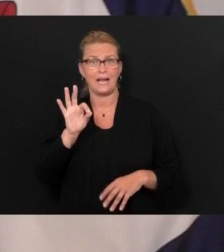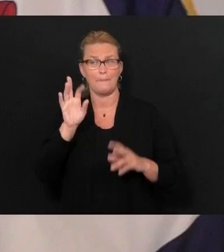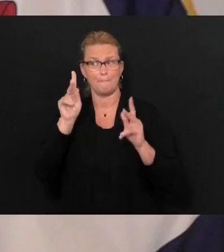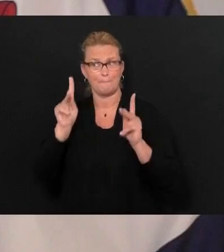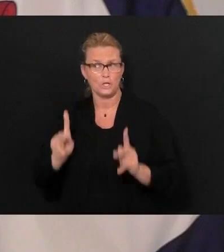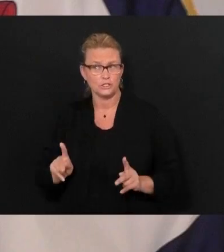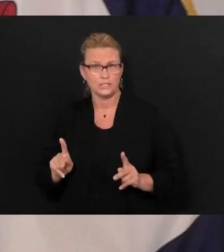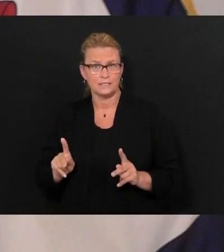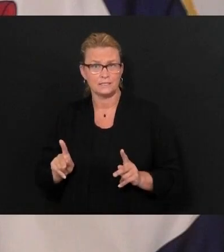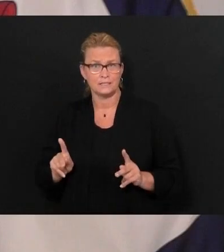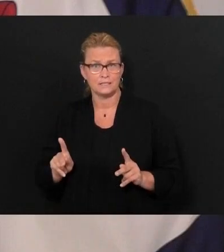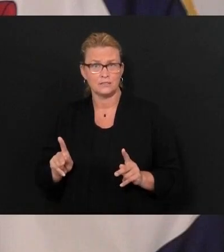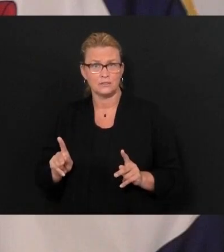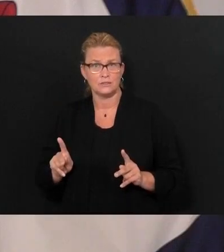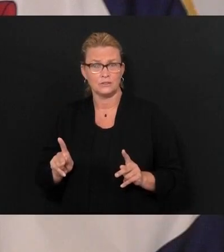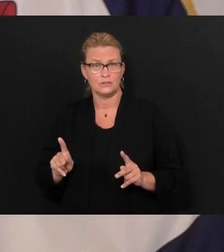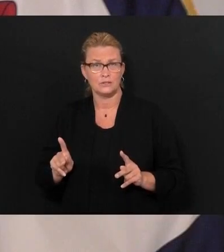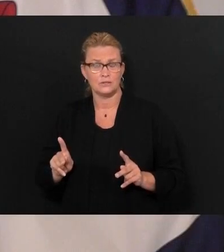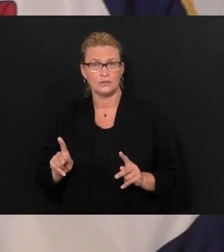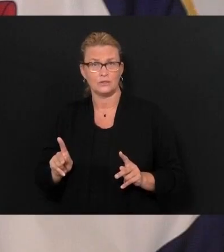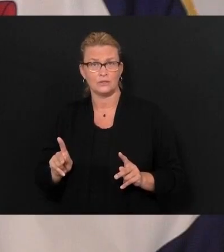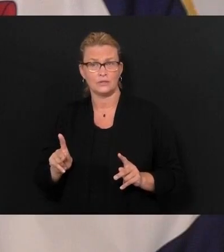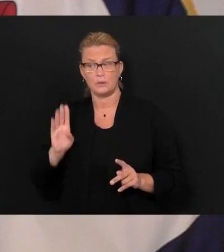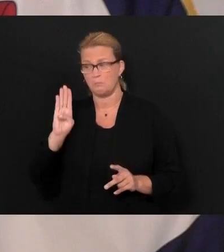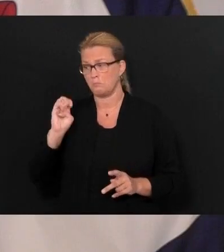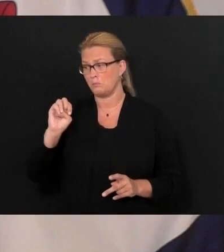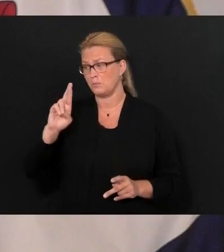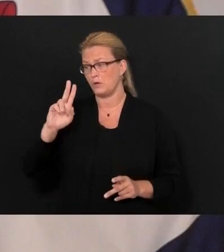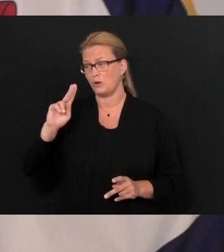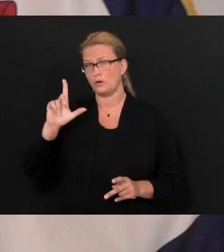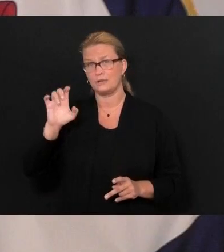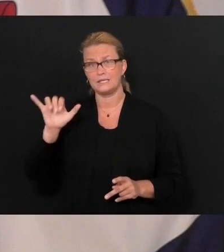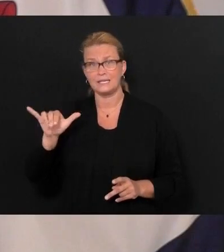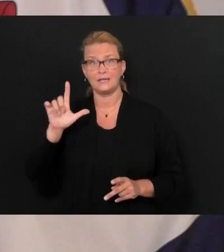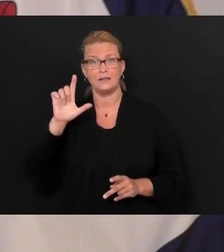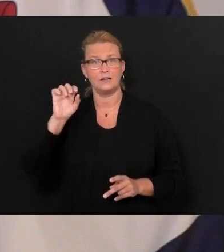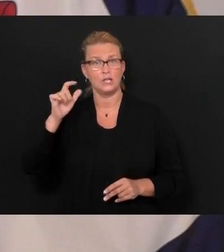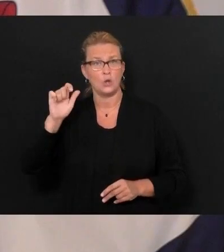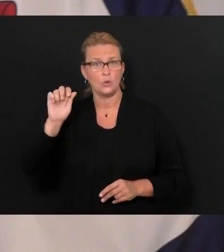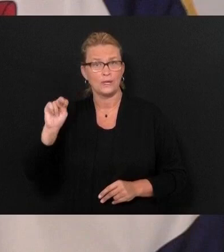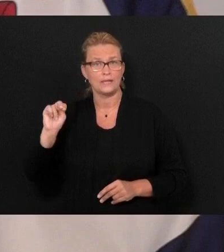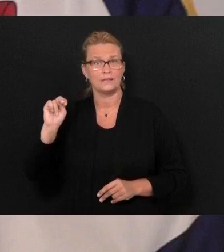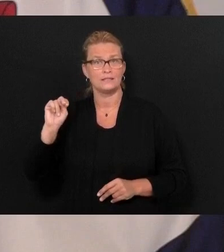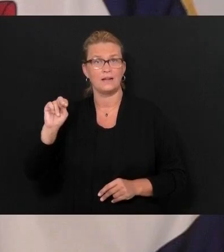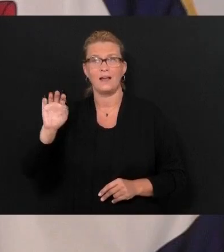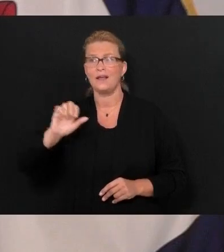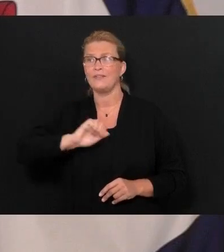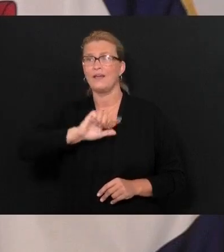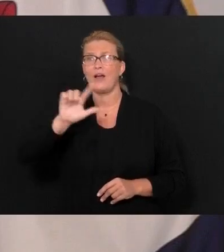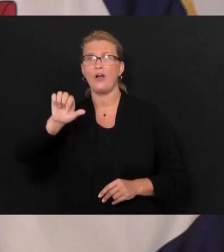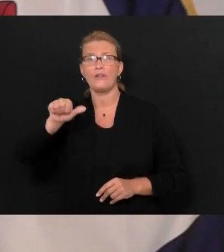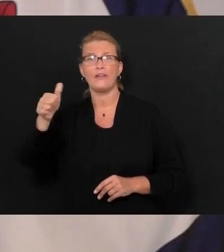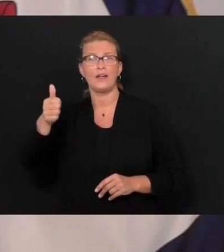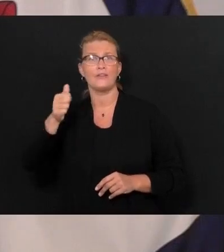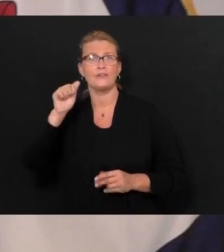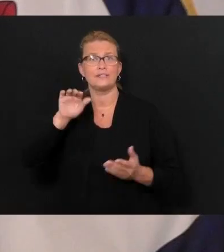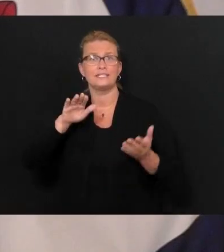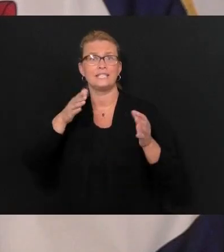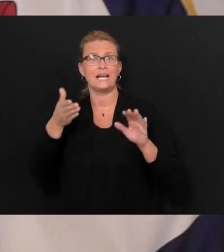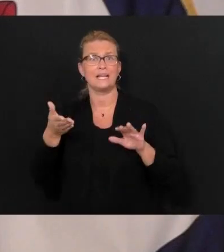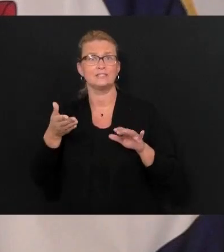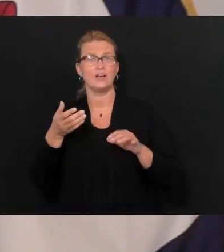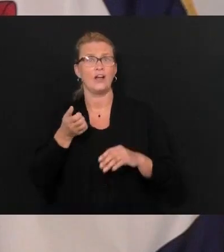person, in Berkeley and Logan counties, and all of our other deaths are a